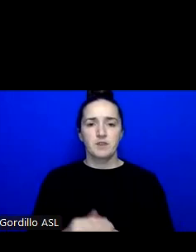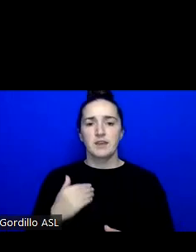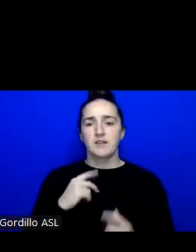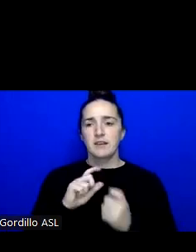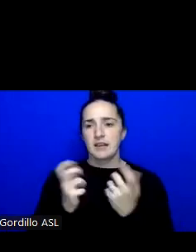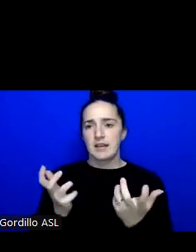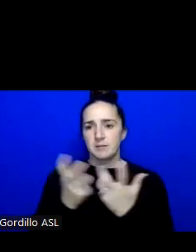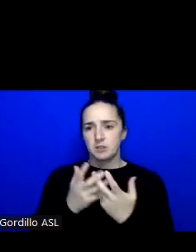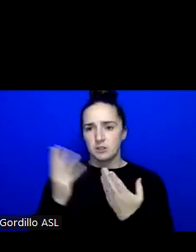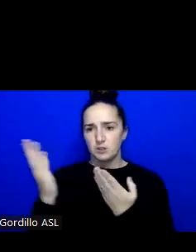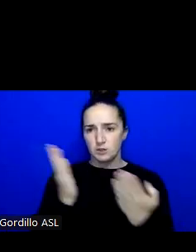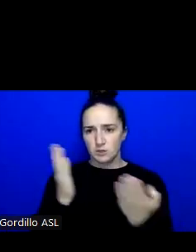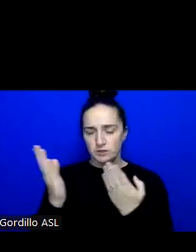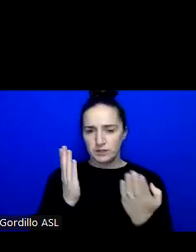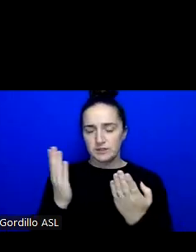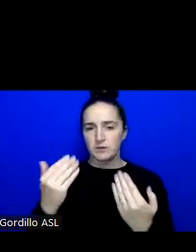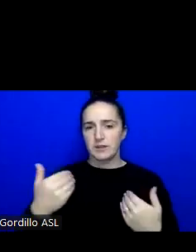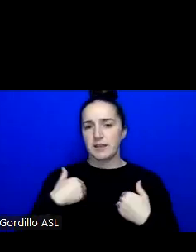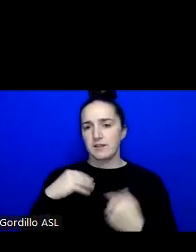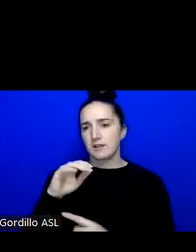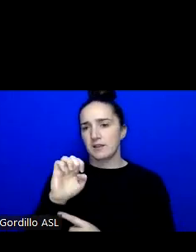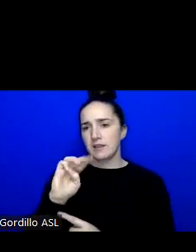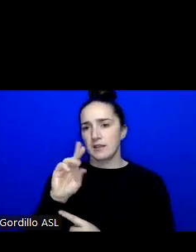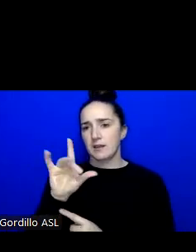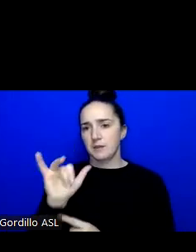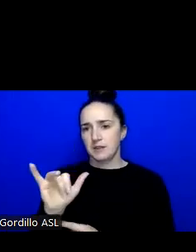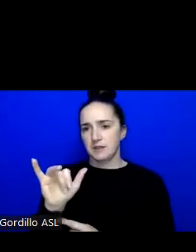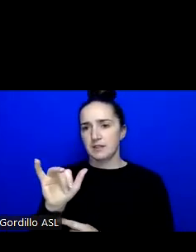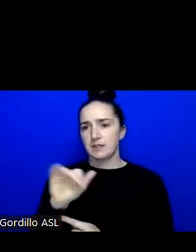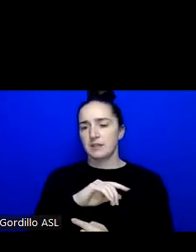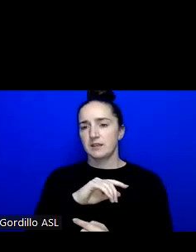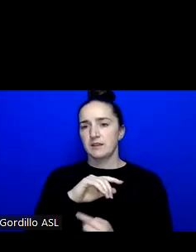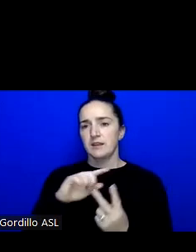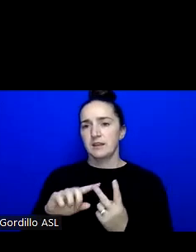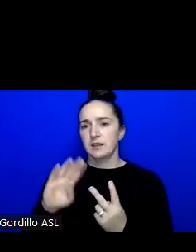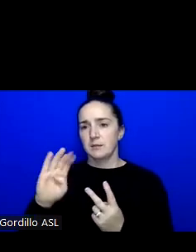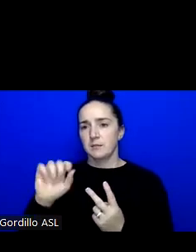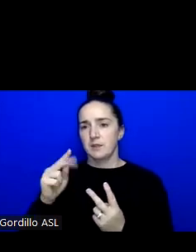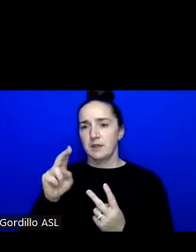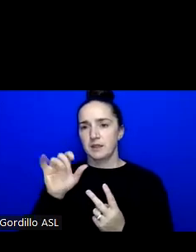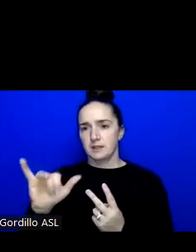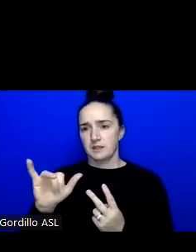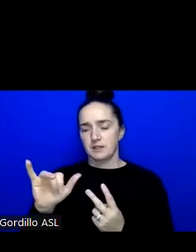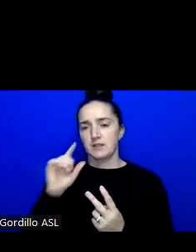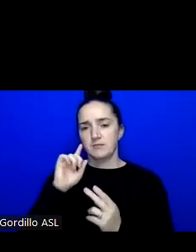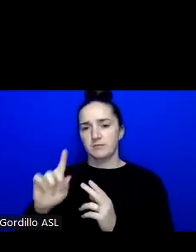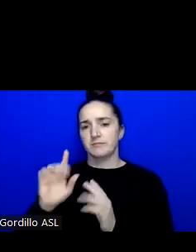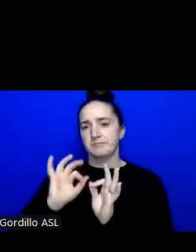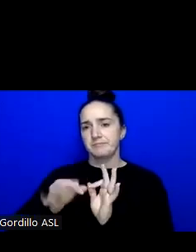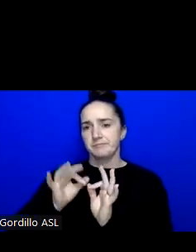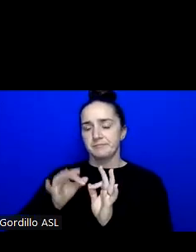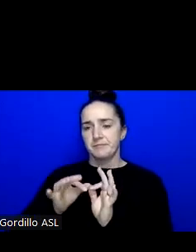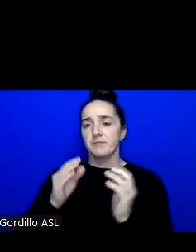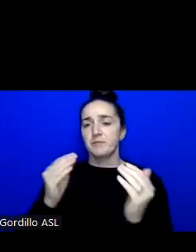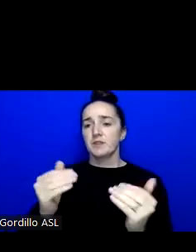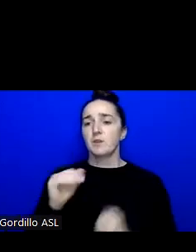like Miss Emily Gordillo and Miss Bethany James will be assisting with ASL interpretation. And closed